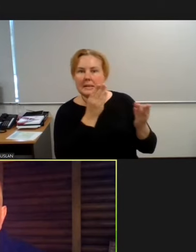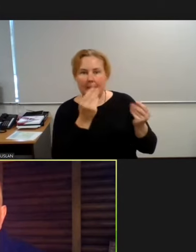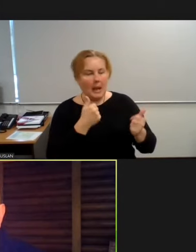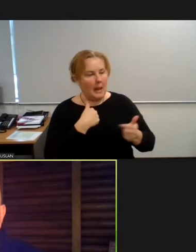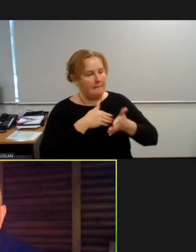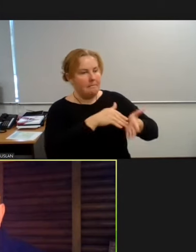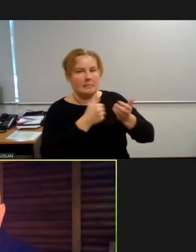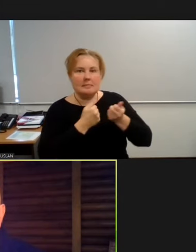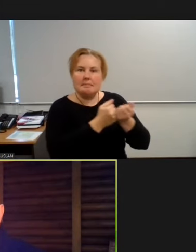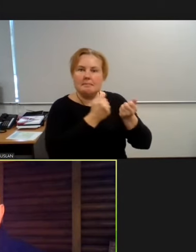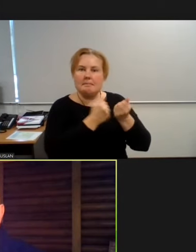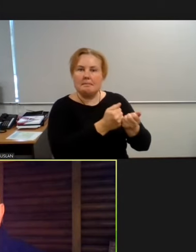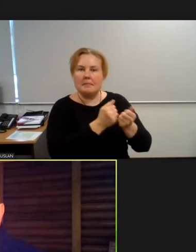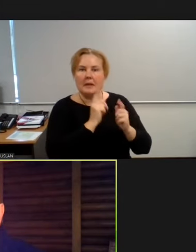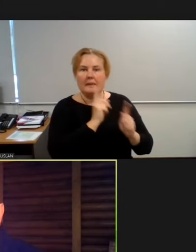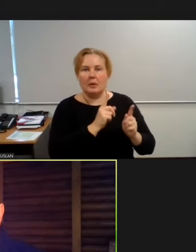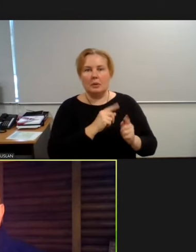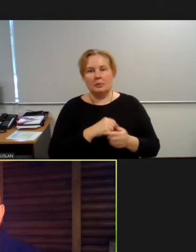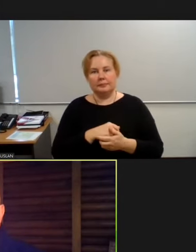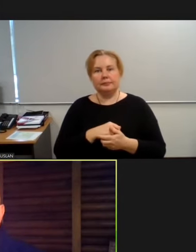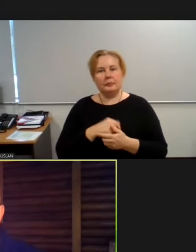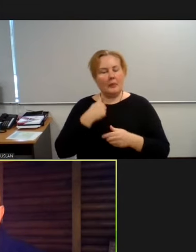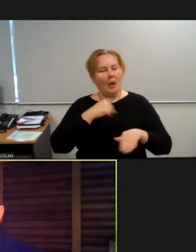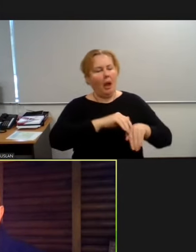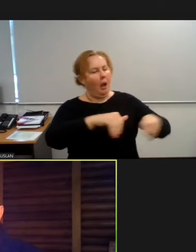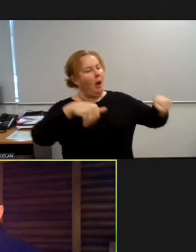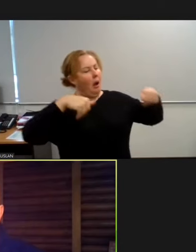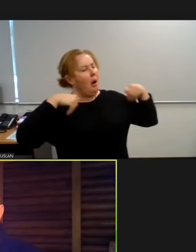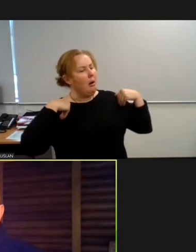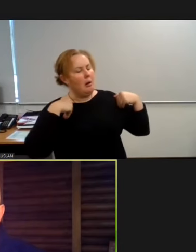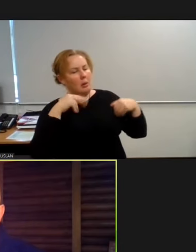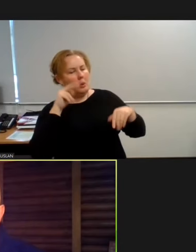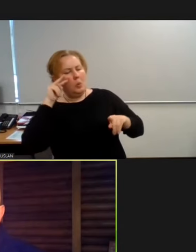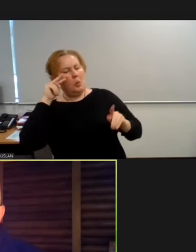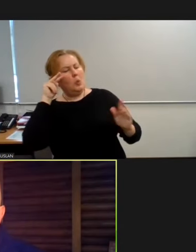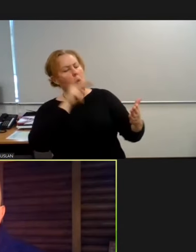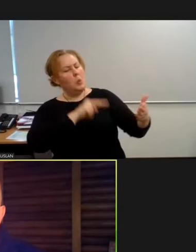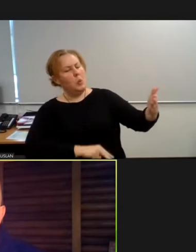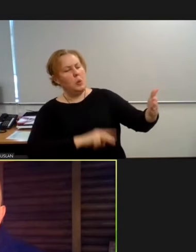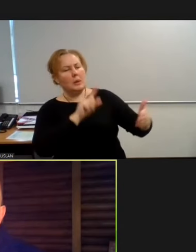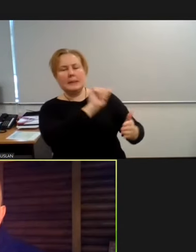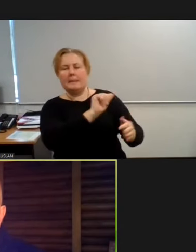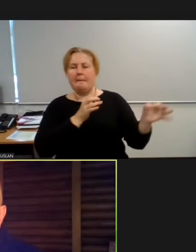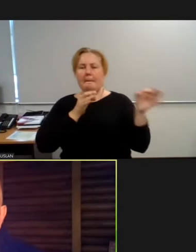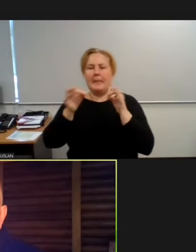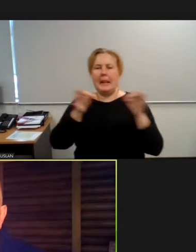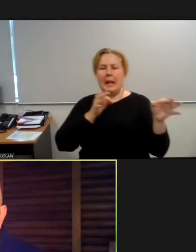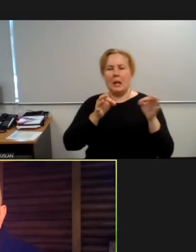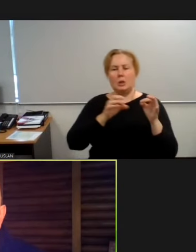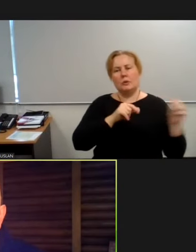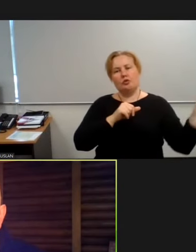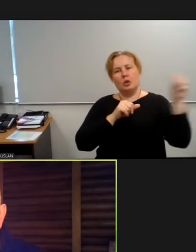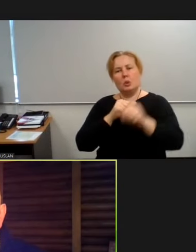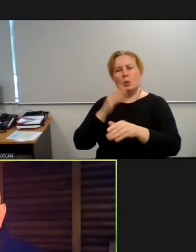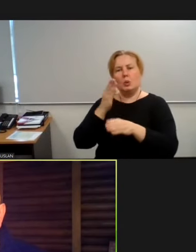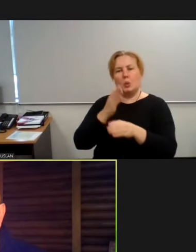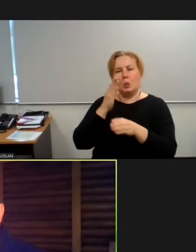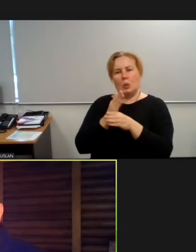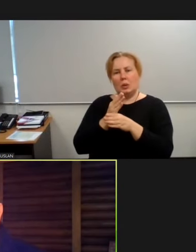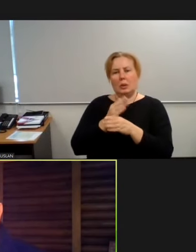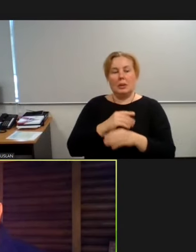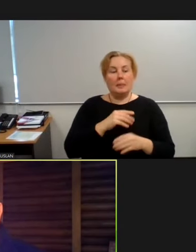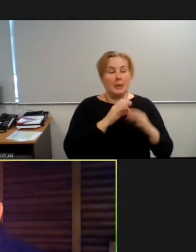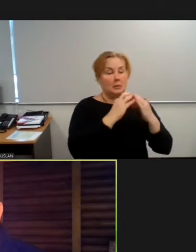of, quotes, objective, independent to have a look at these things. I mean, I think the guidance that I referred to and Ben referred